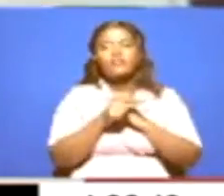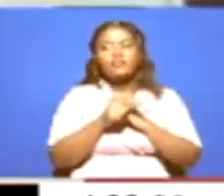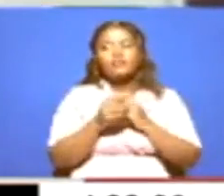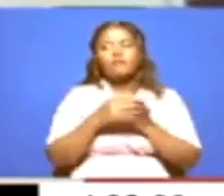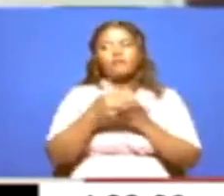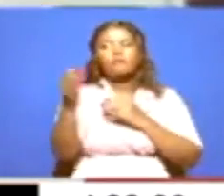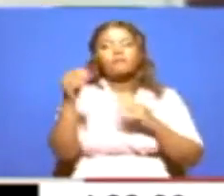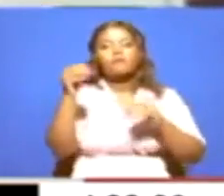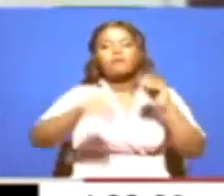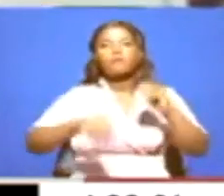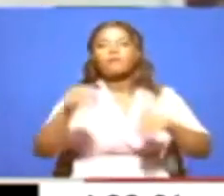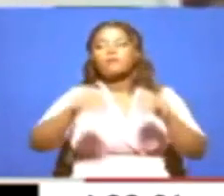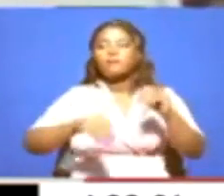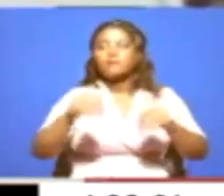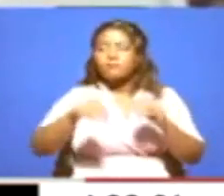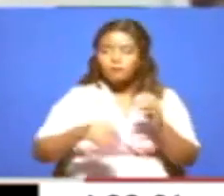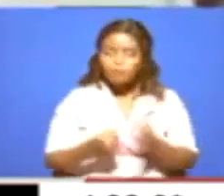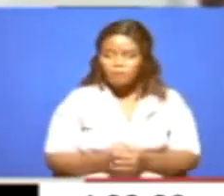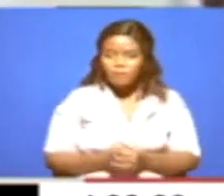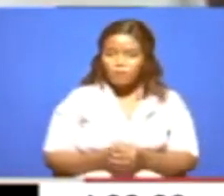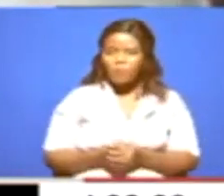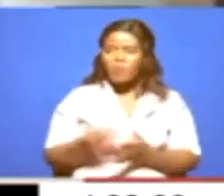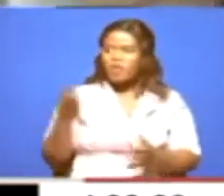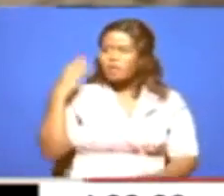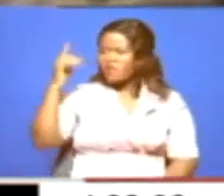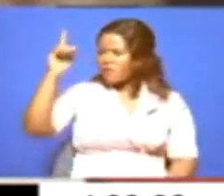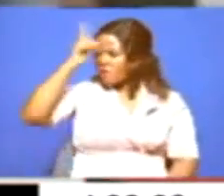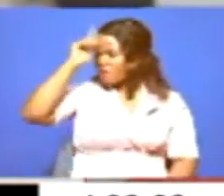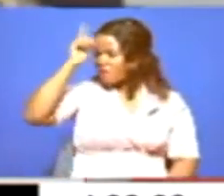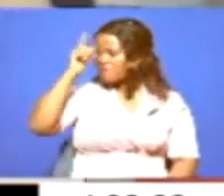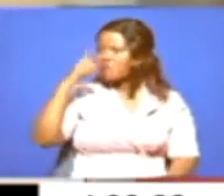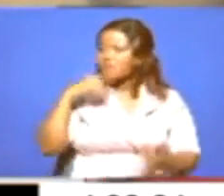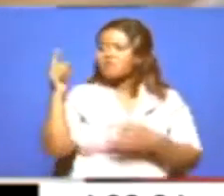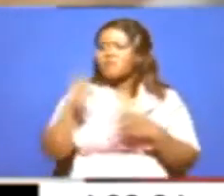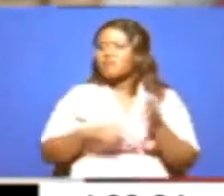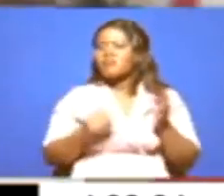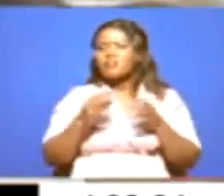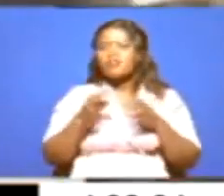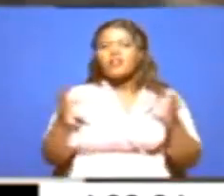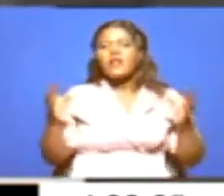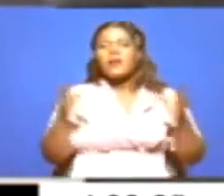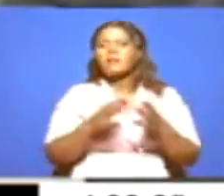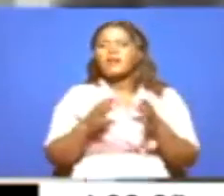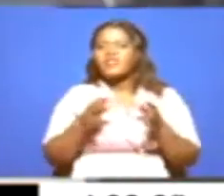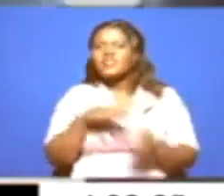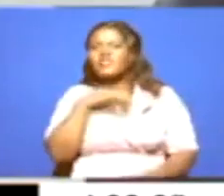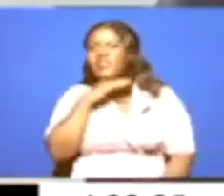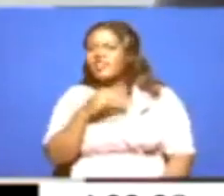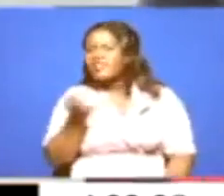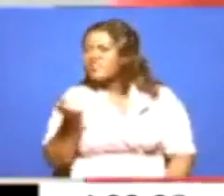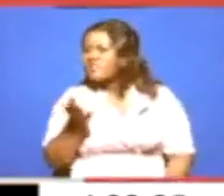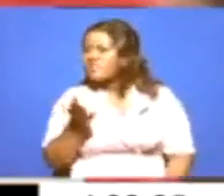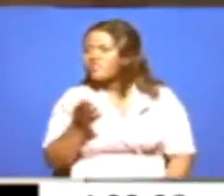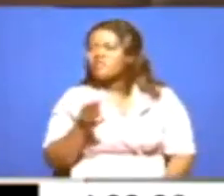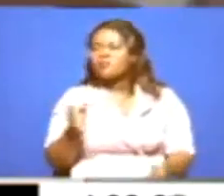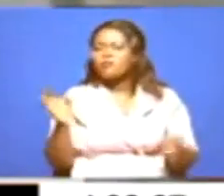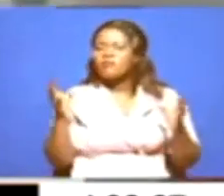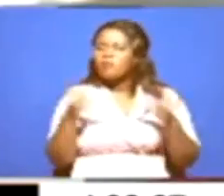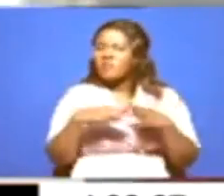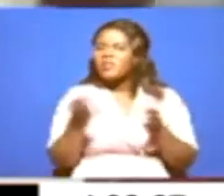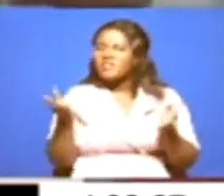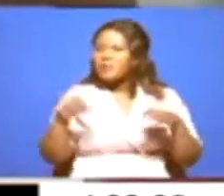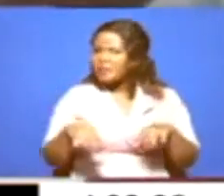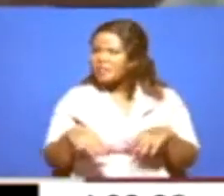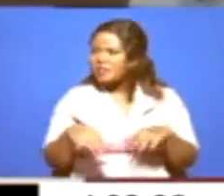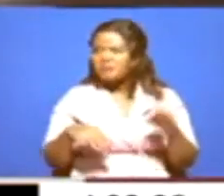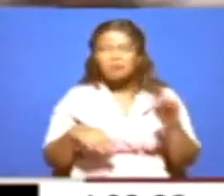chama chetu cha Jubilee eti chama chetu kimekufa. Chama chetu kimekufa kweli? Chama chetu kimekufa kweli?